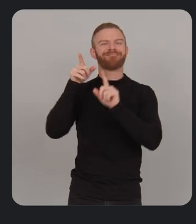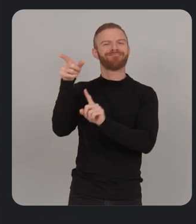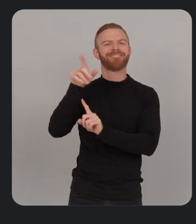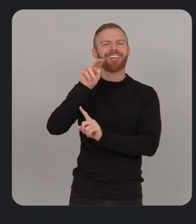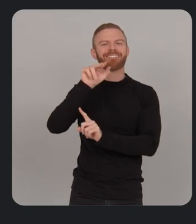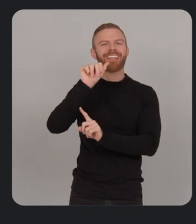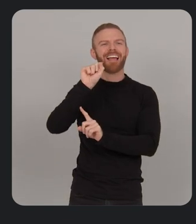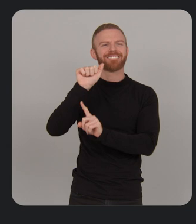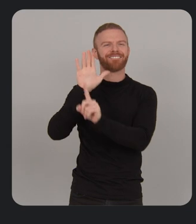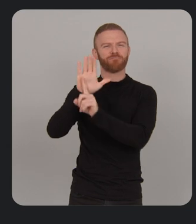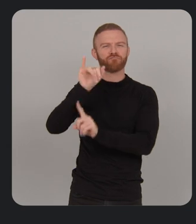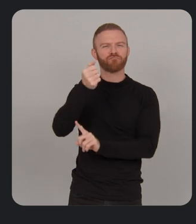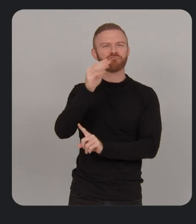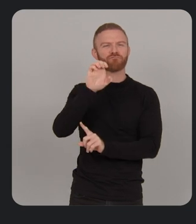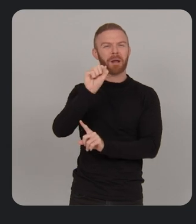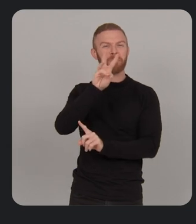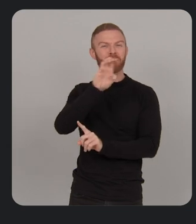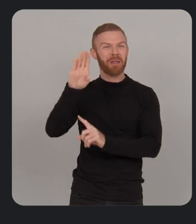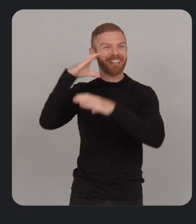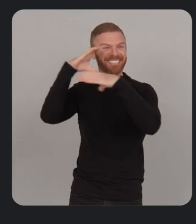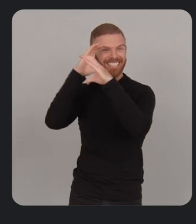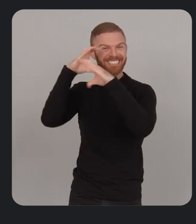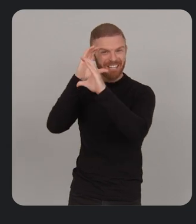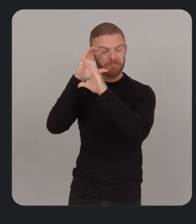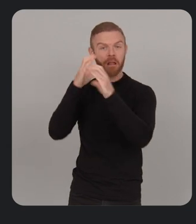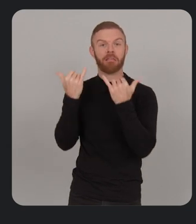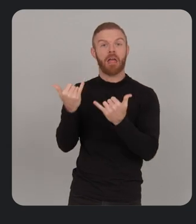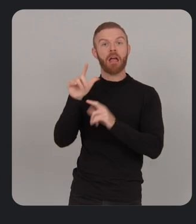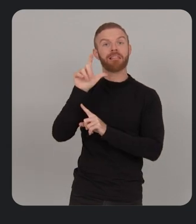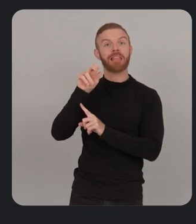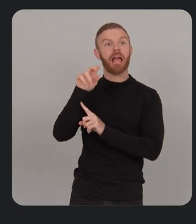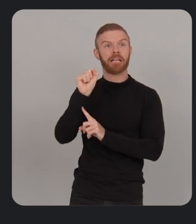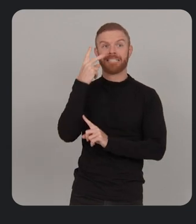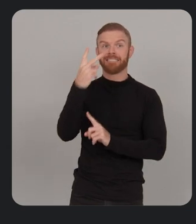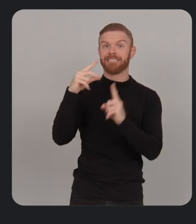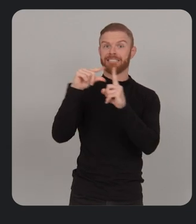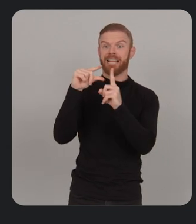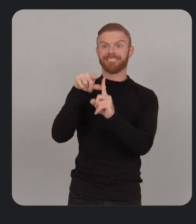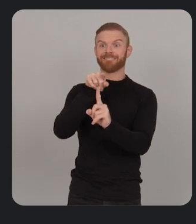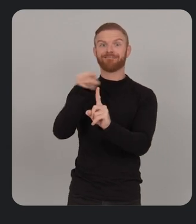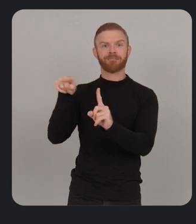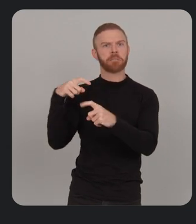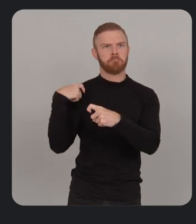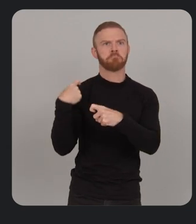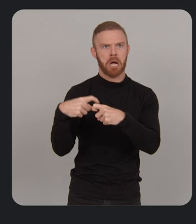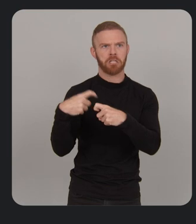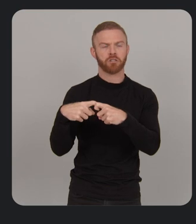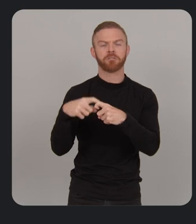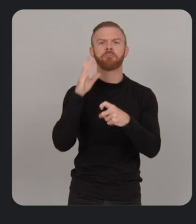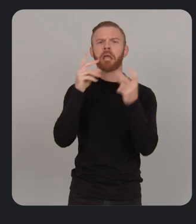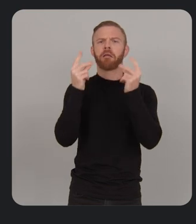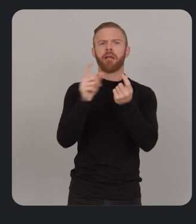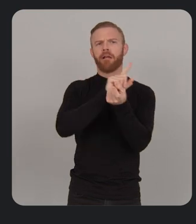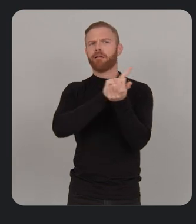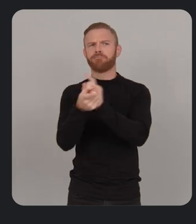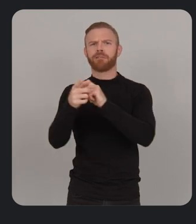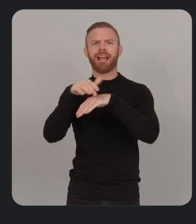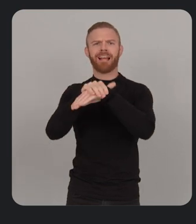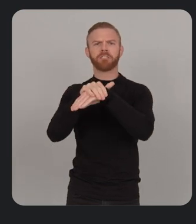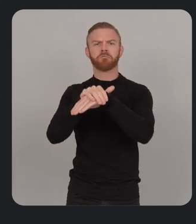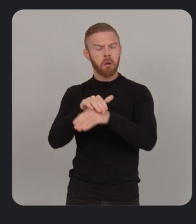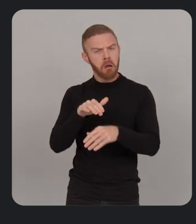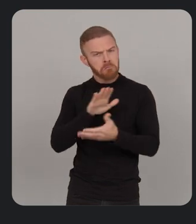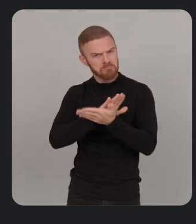the GEMSweb telescope by NASA. Today, Lens sees the text in Spanish and instantly translates it to English,